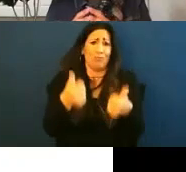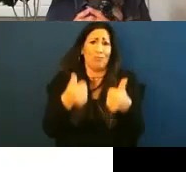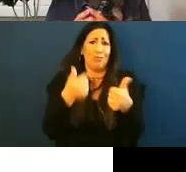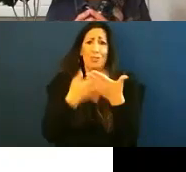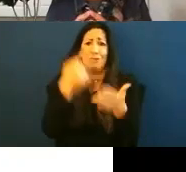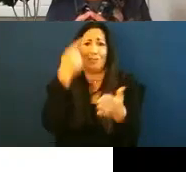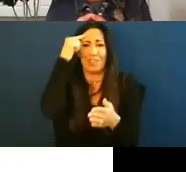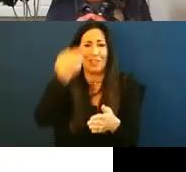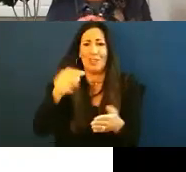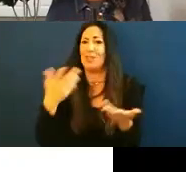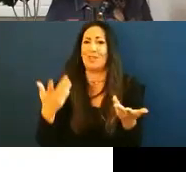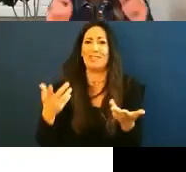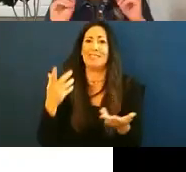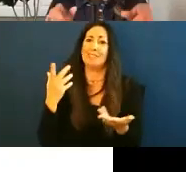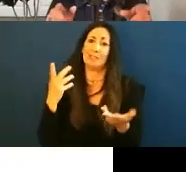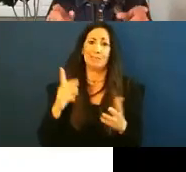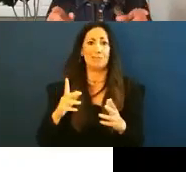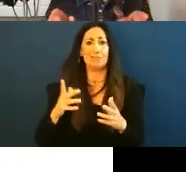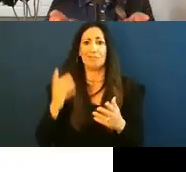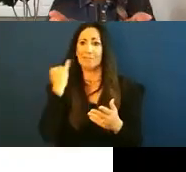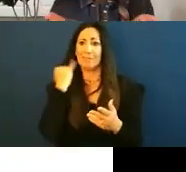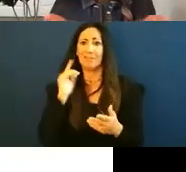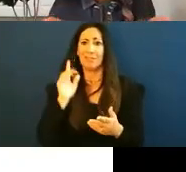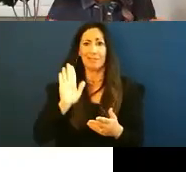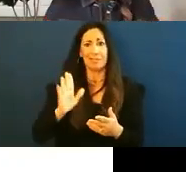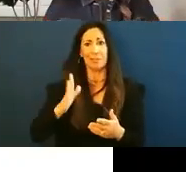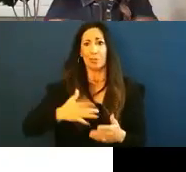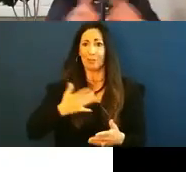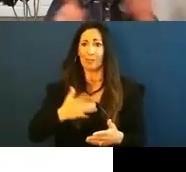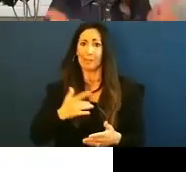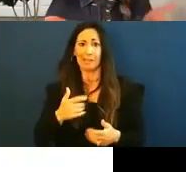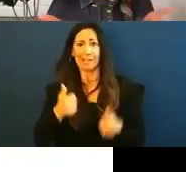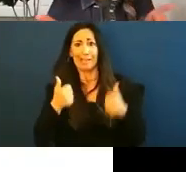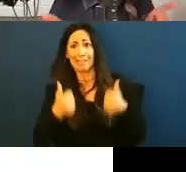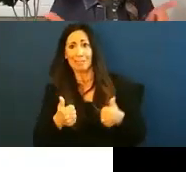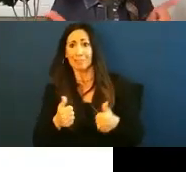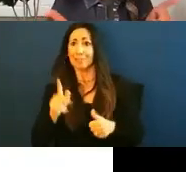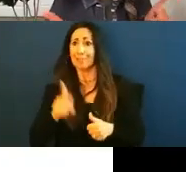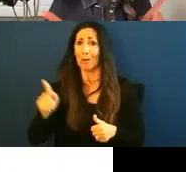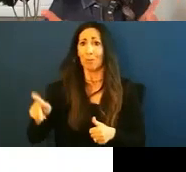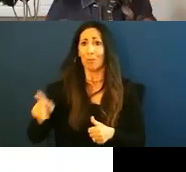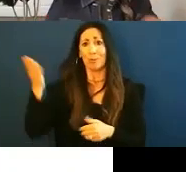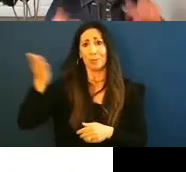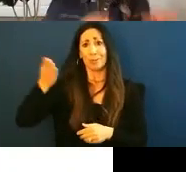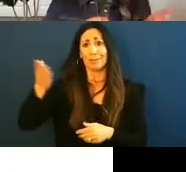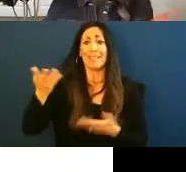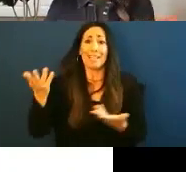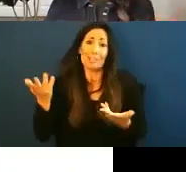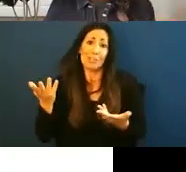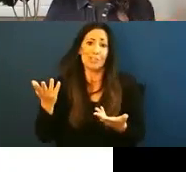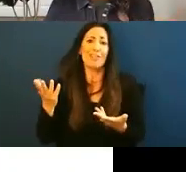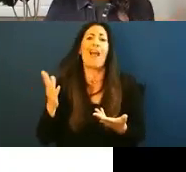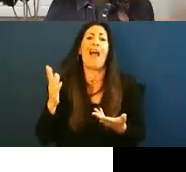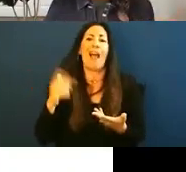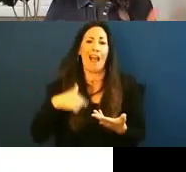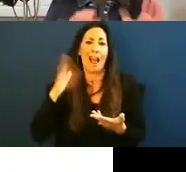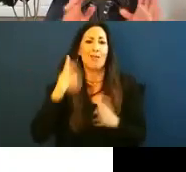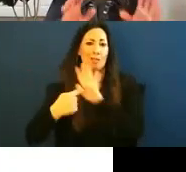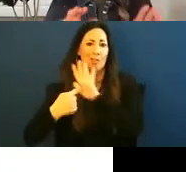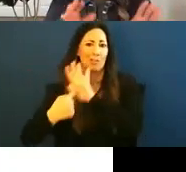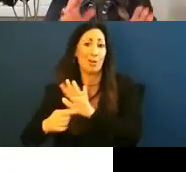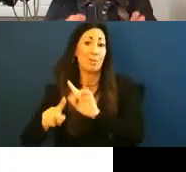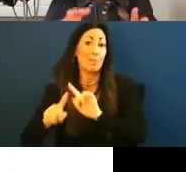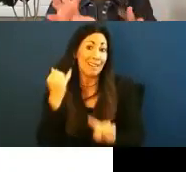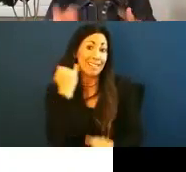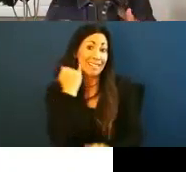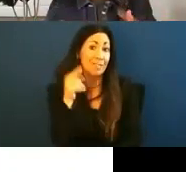do a PowerPoint presentation. If that's you, I know some of my colleagues really well. I'm going to show you how we do that. But if you